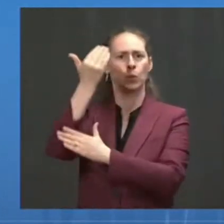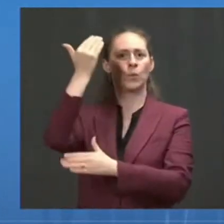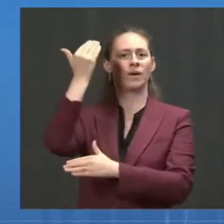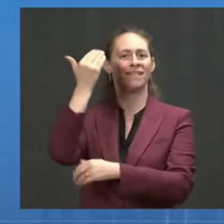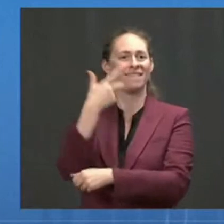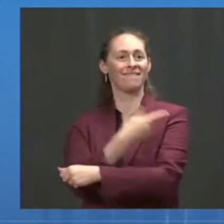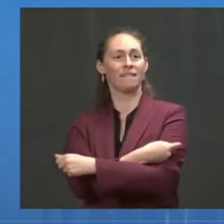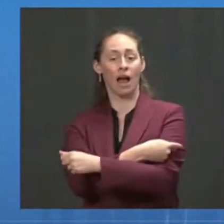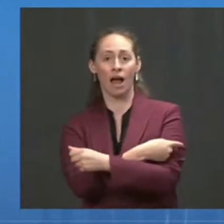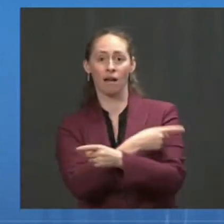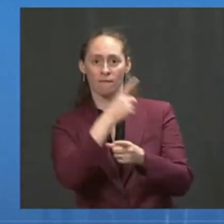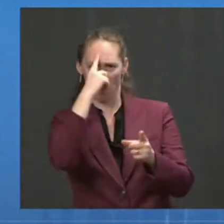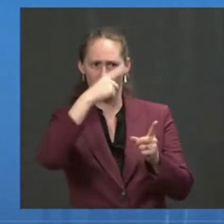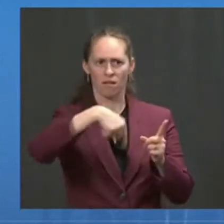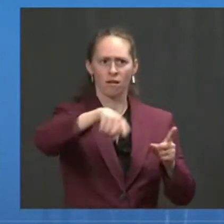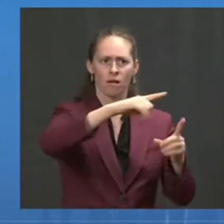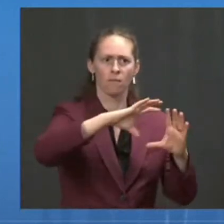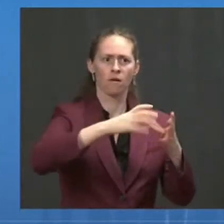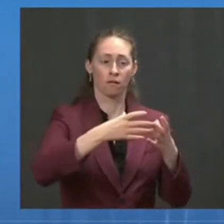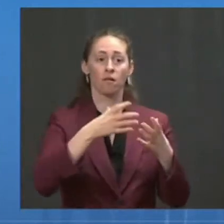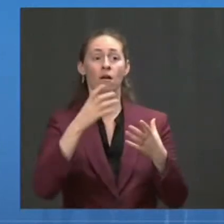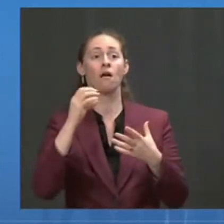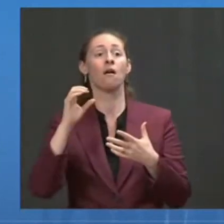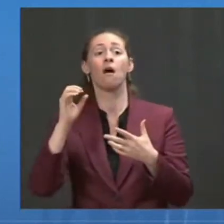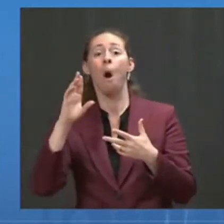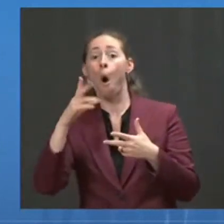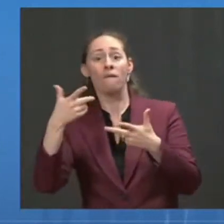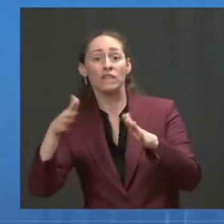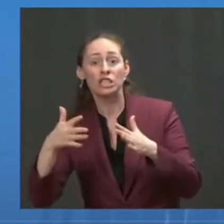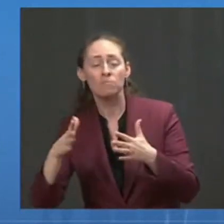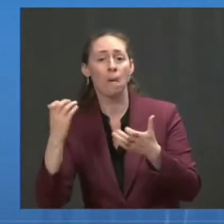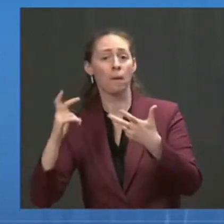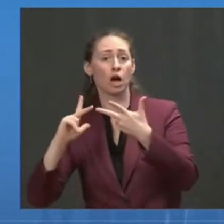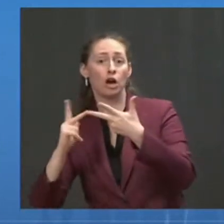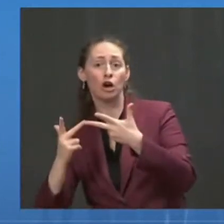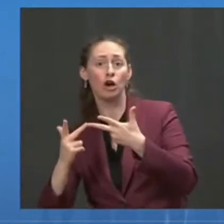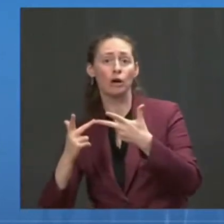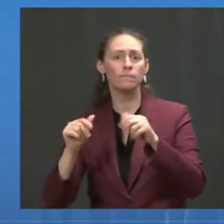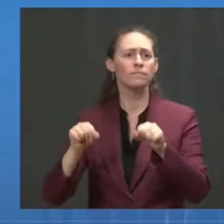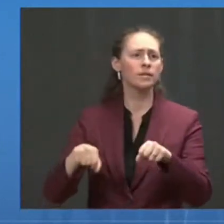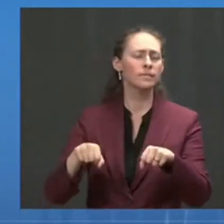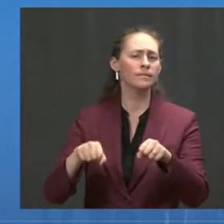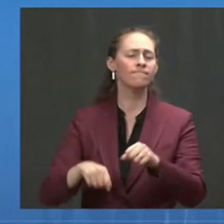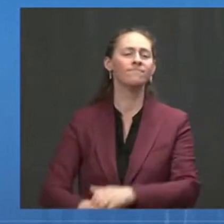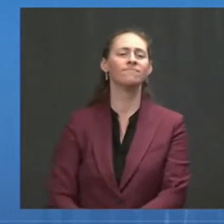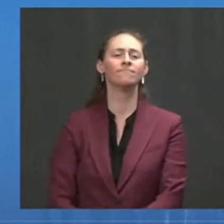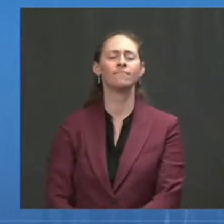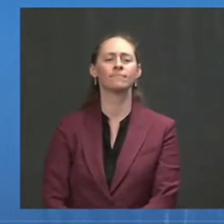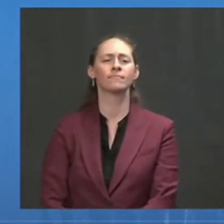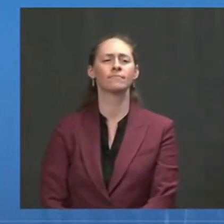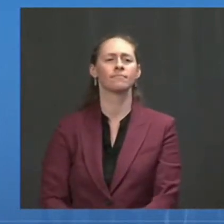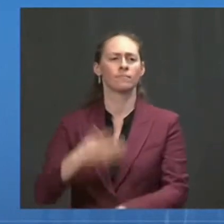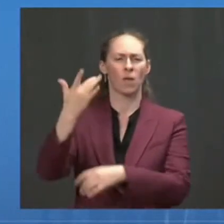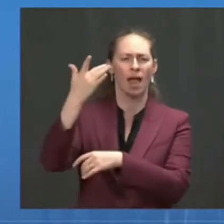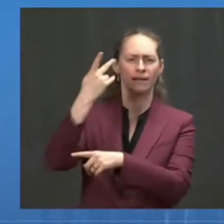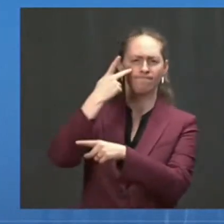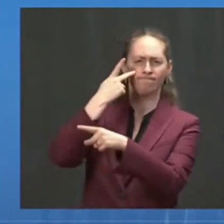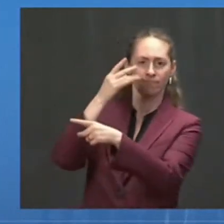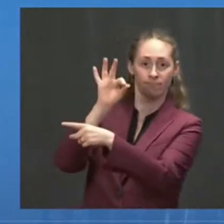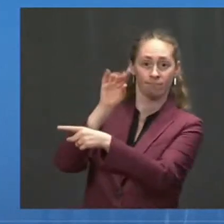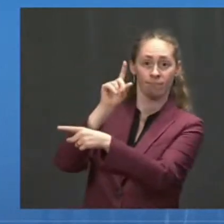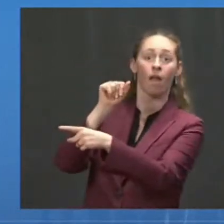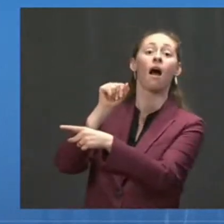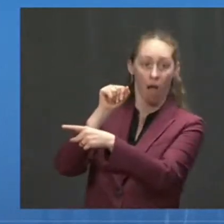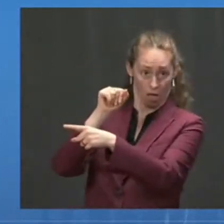important as the Delta variant spreads. Following FDA's decision CDC will hold a meeting of its Advisory Committee